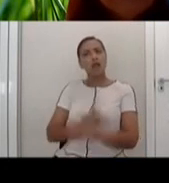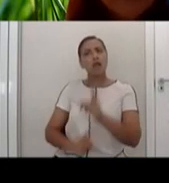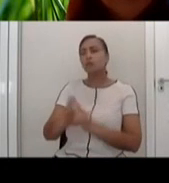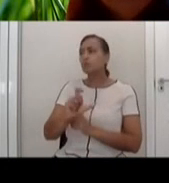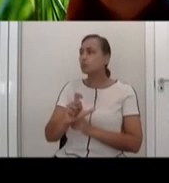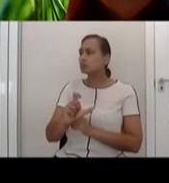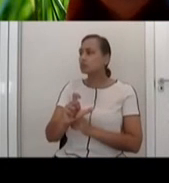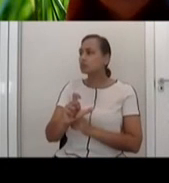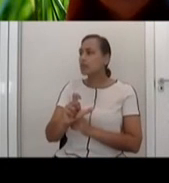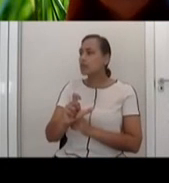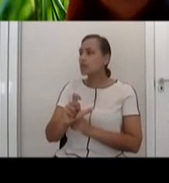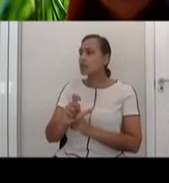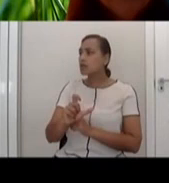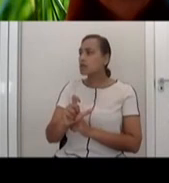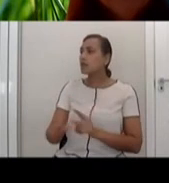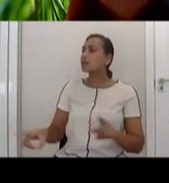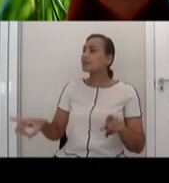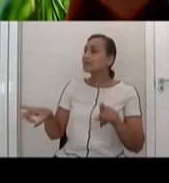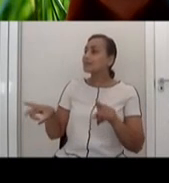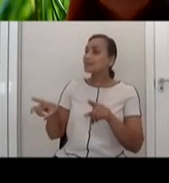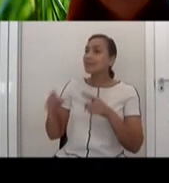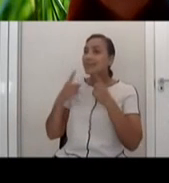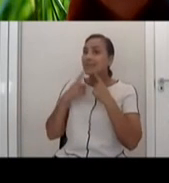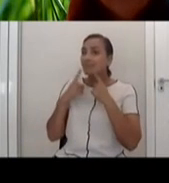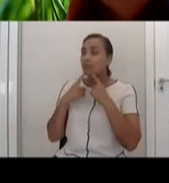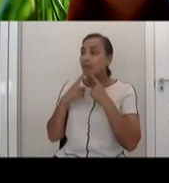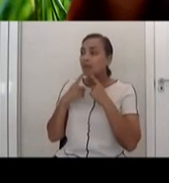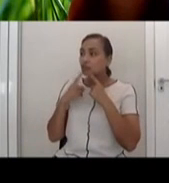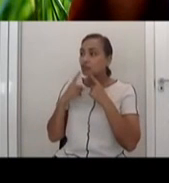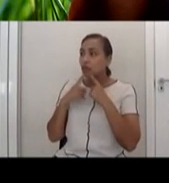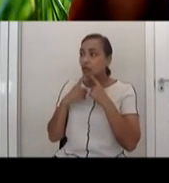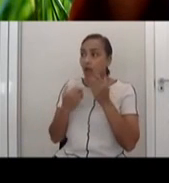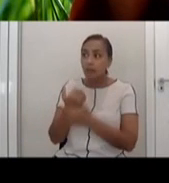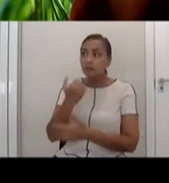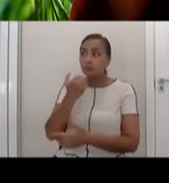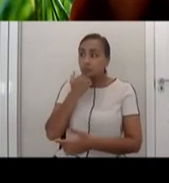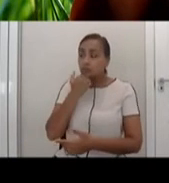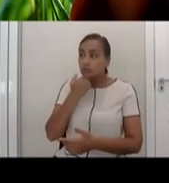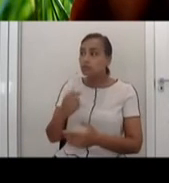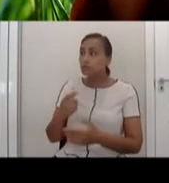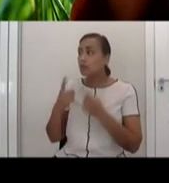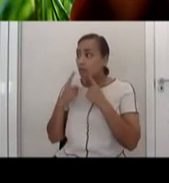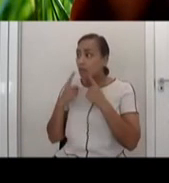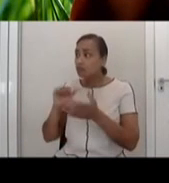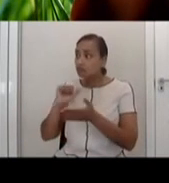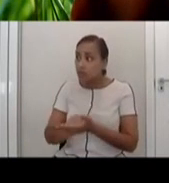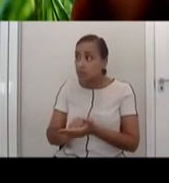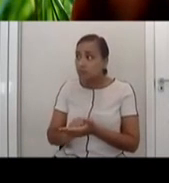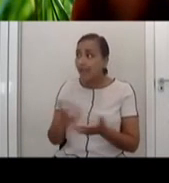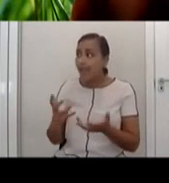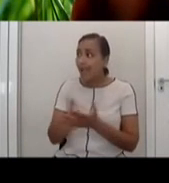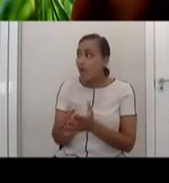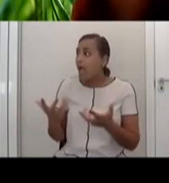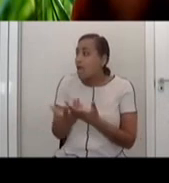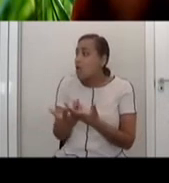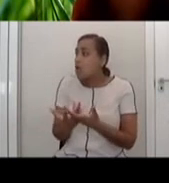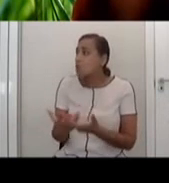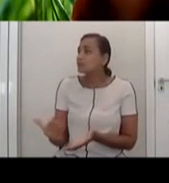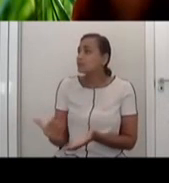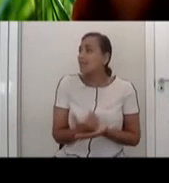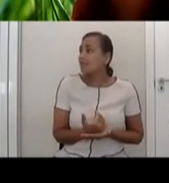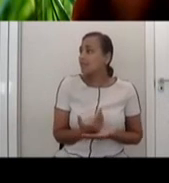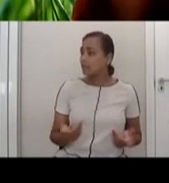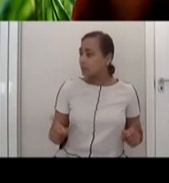the same messages around how to keep safe along with everyone else? Yes, another really